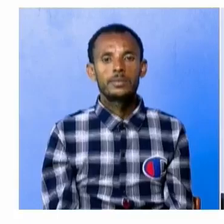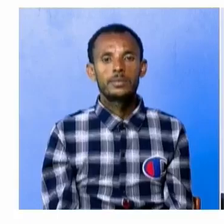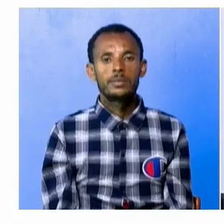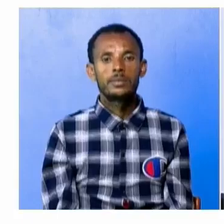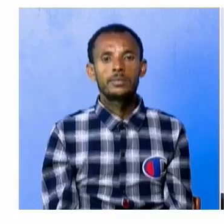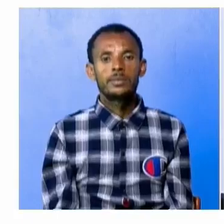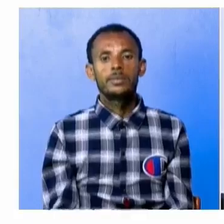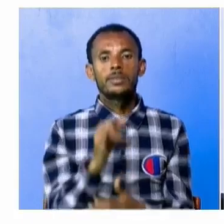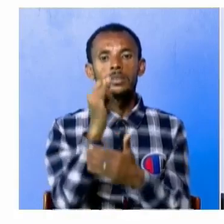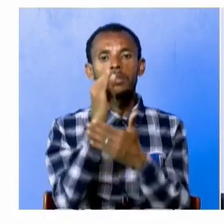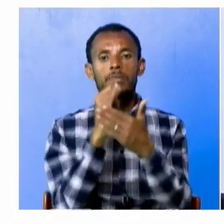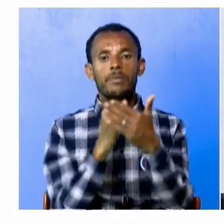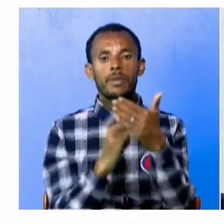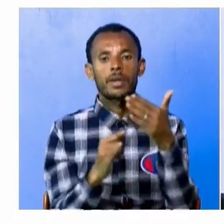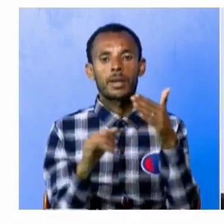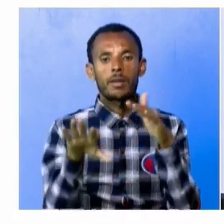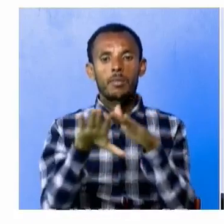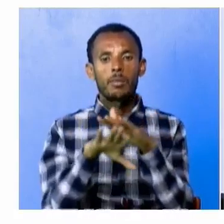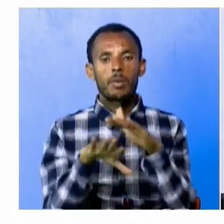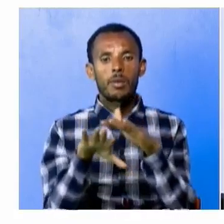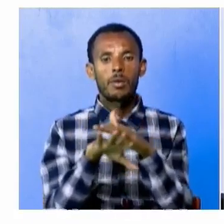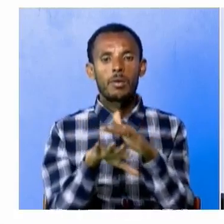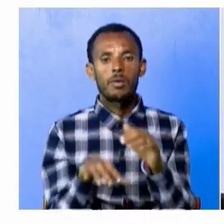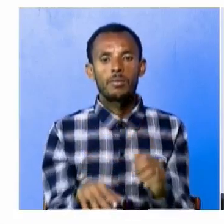the figure below.